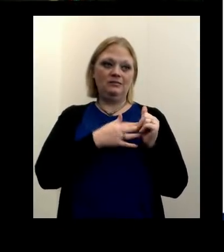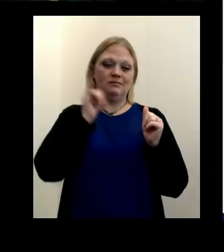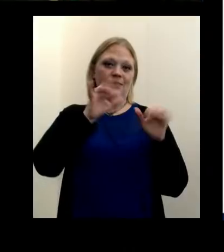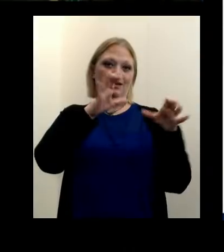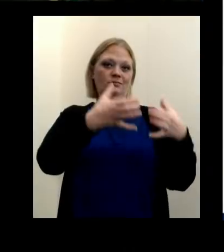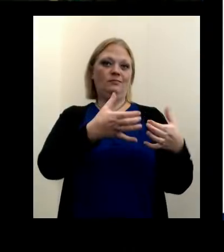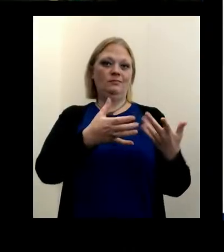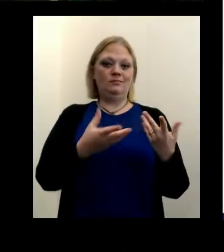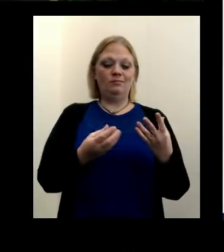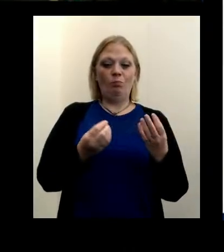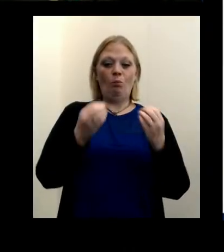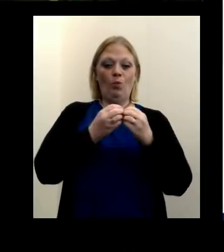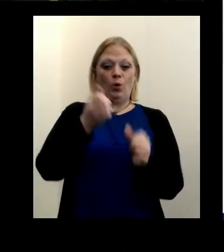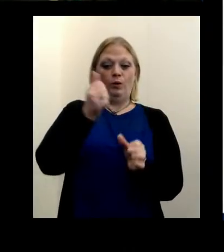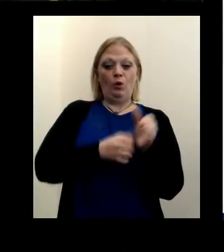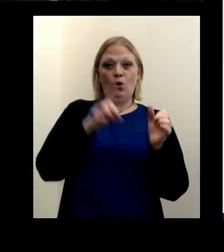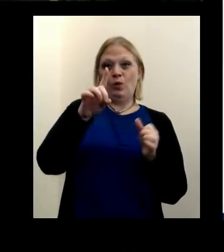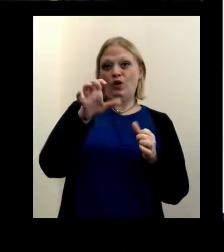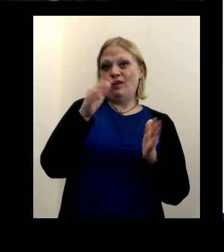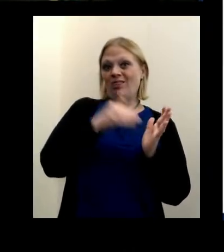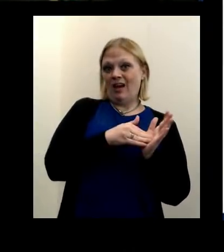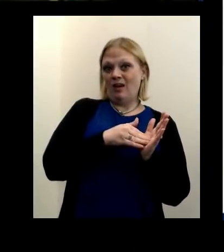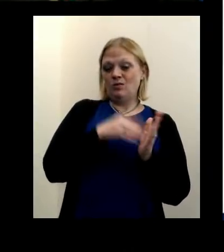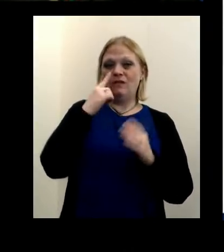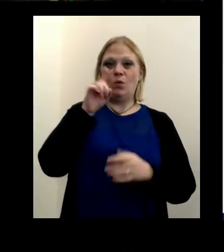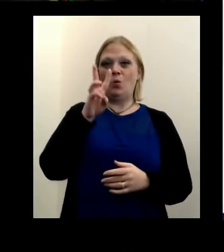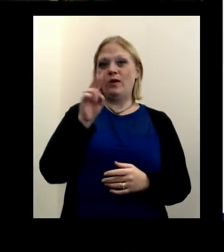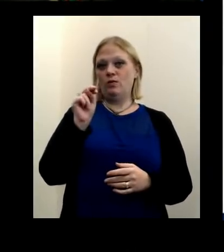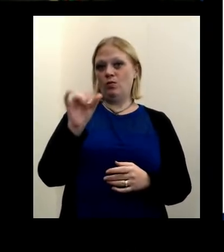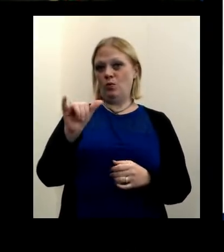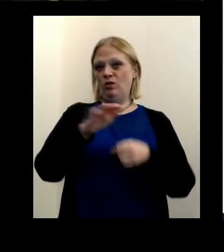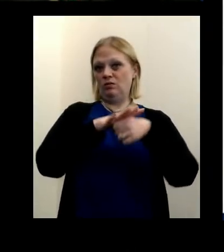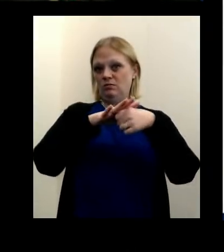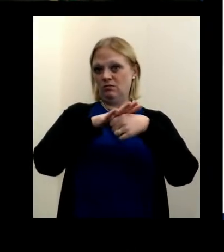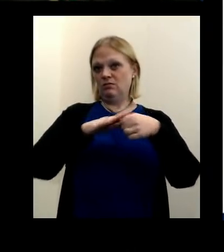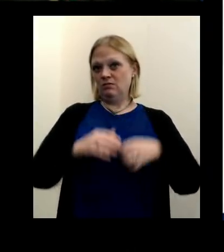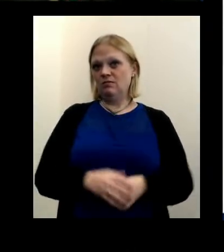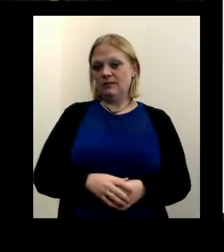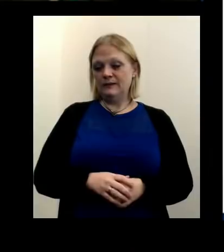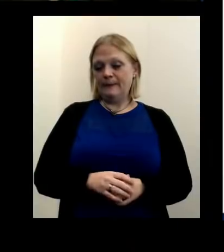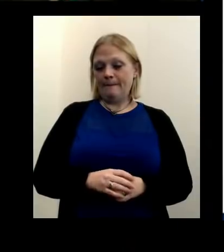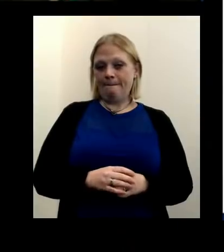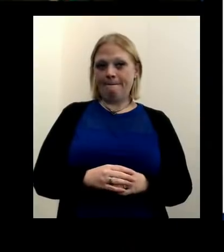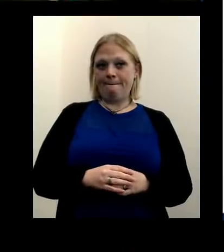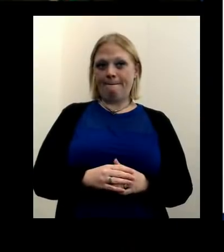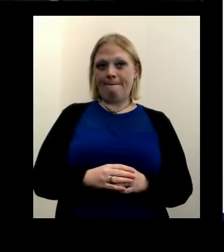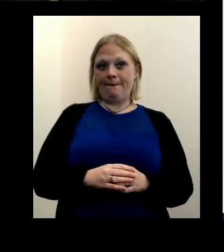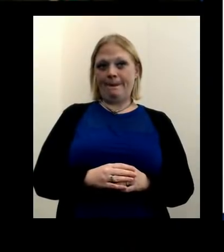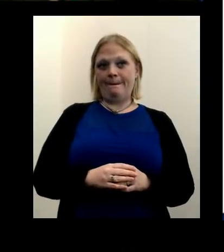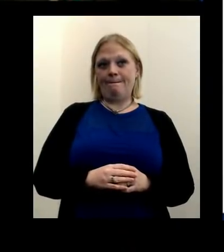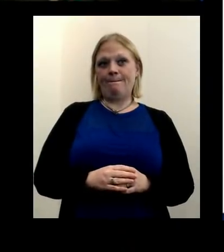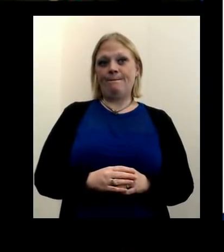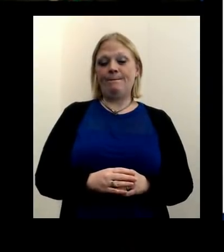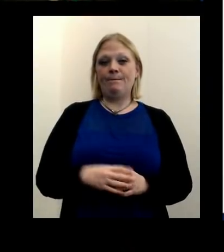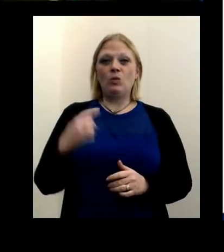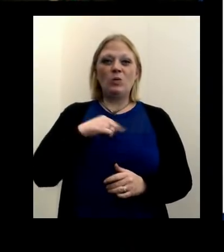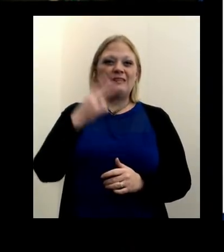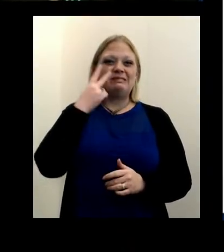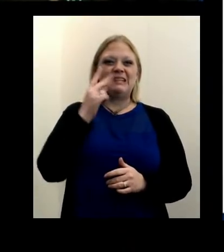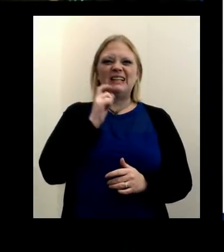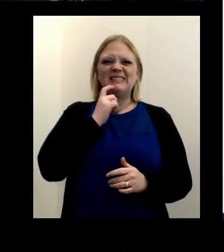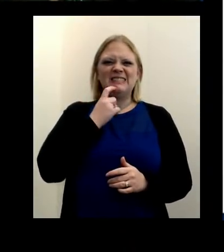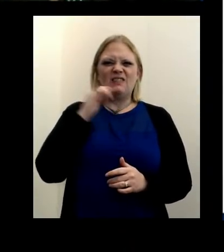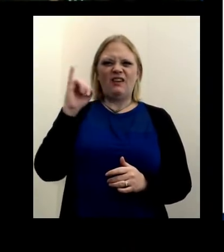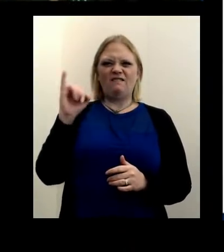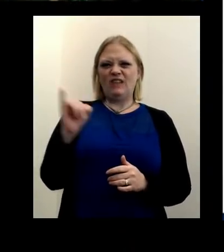having more per 100,000 population for Western New York region. Though we have seen on the severity of infection,